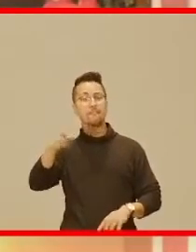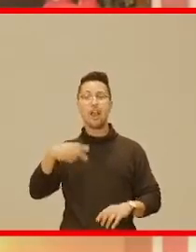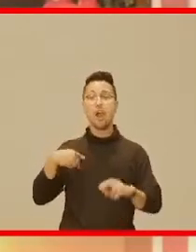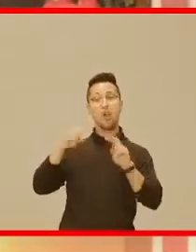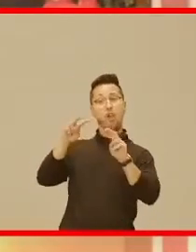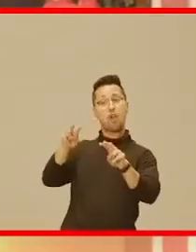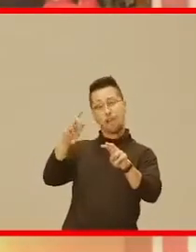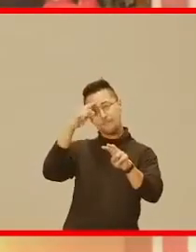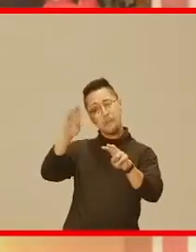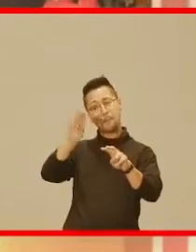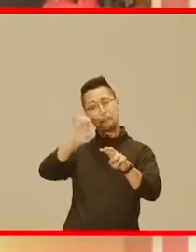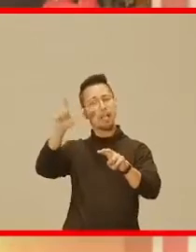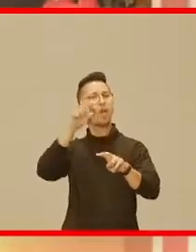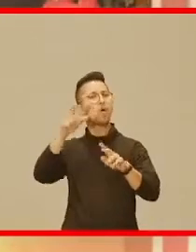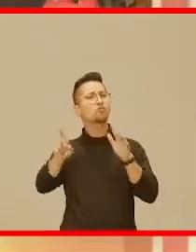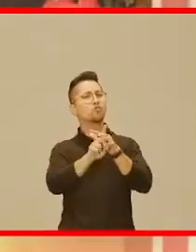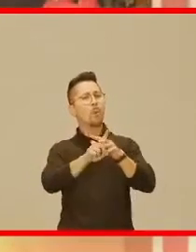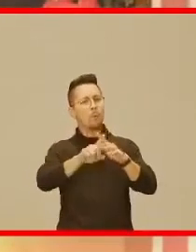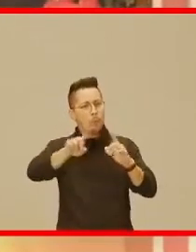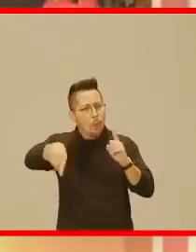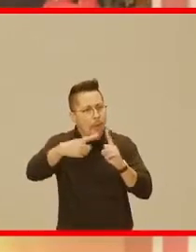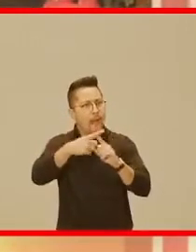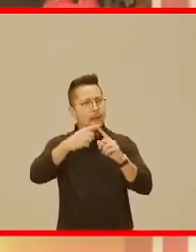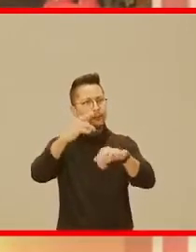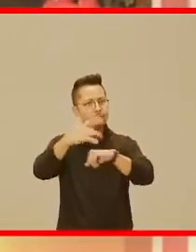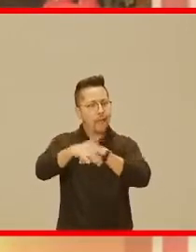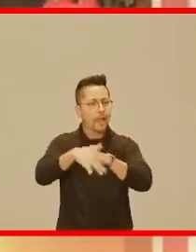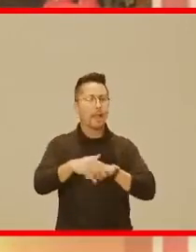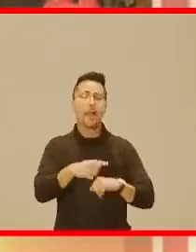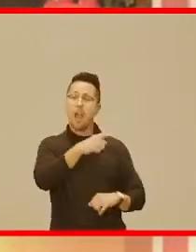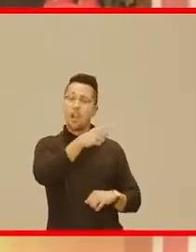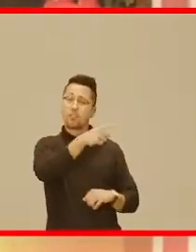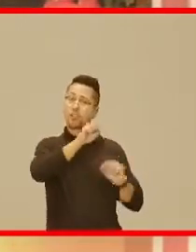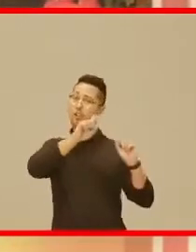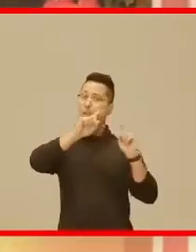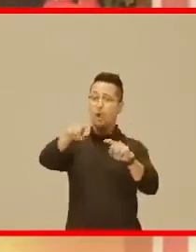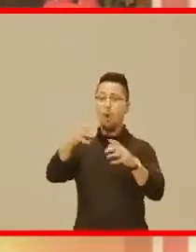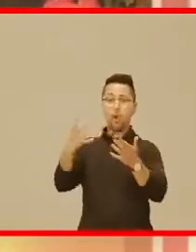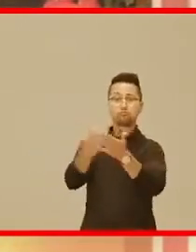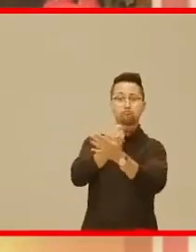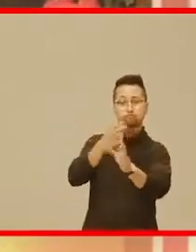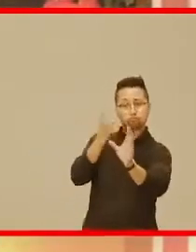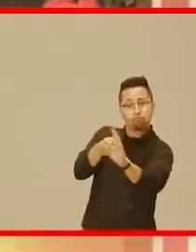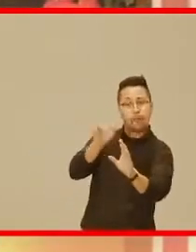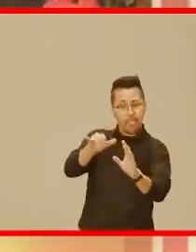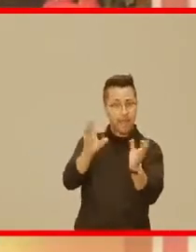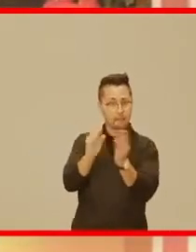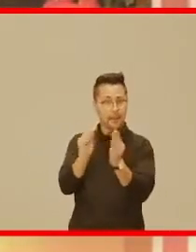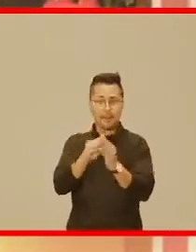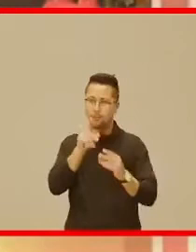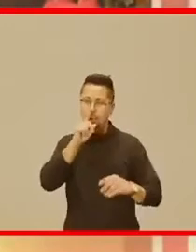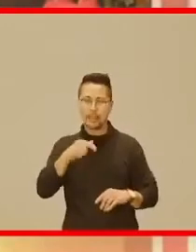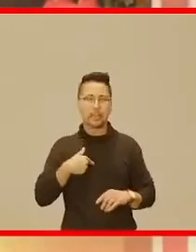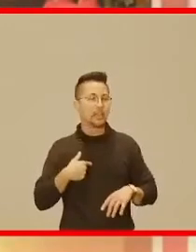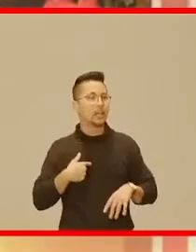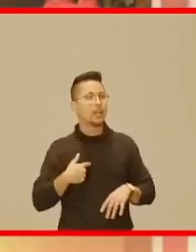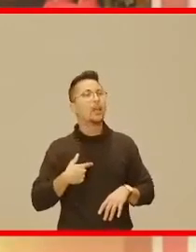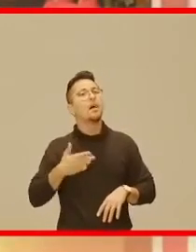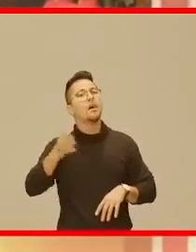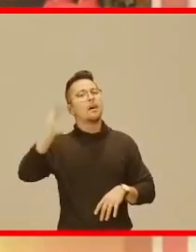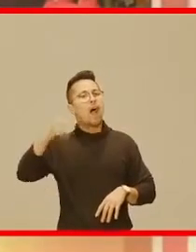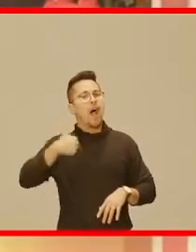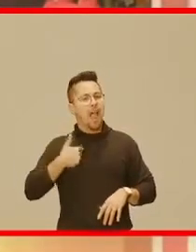up, and you can go right to that committee hearing, you can hear it, and it's really important to hear. I can't tell you how many times I've had an argument to make,